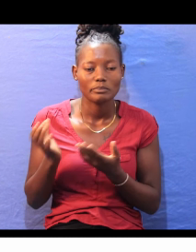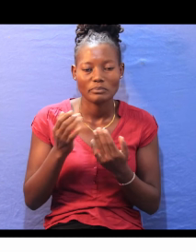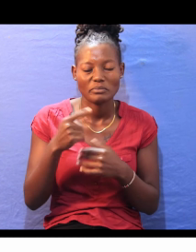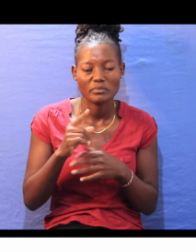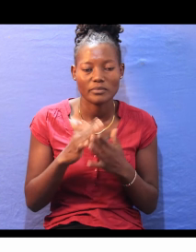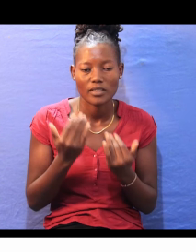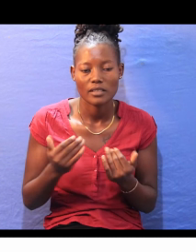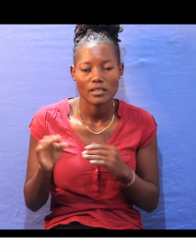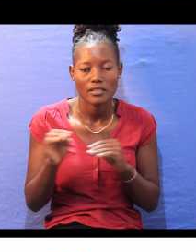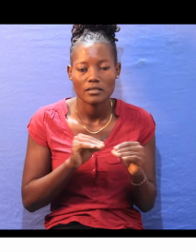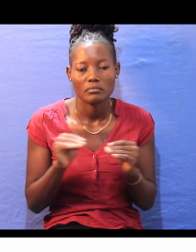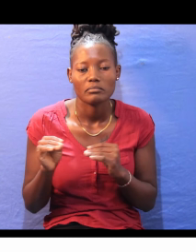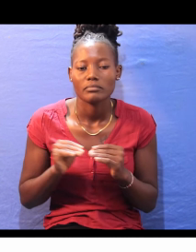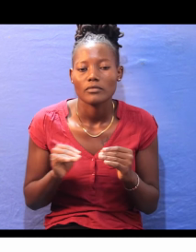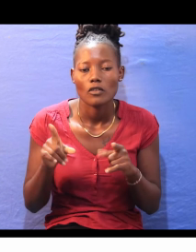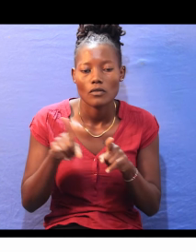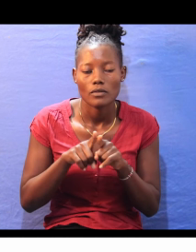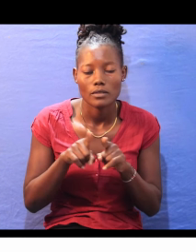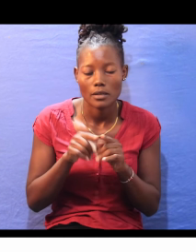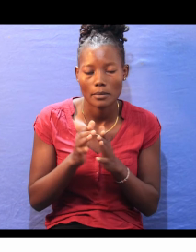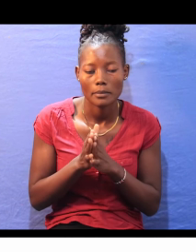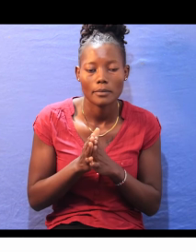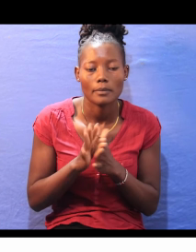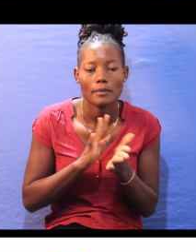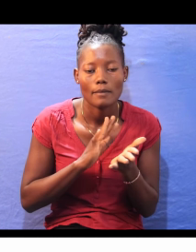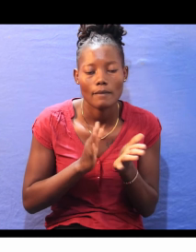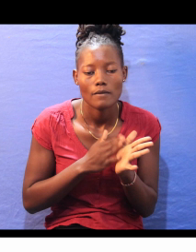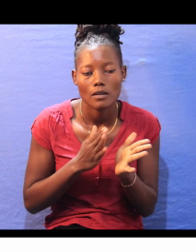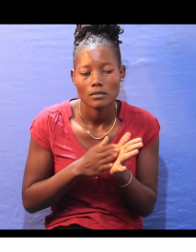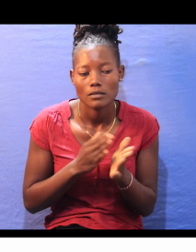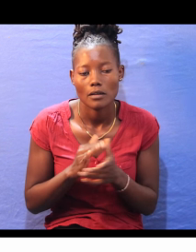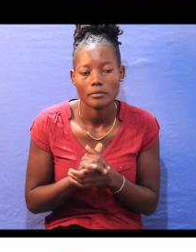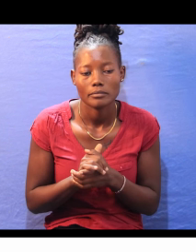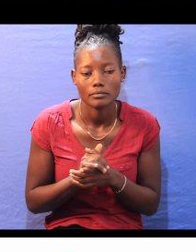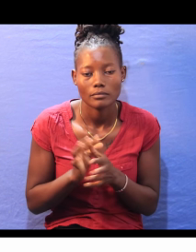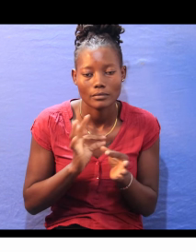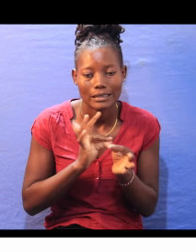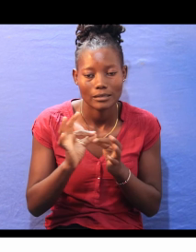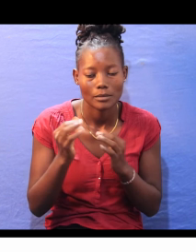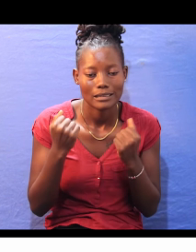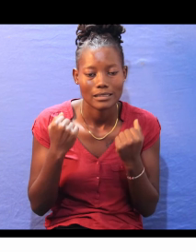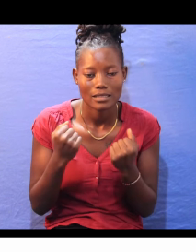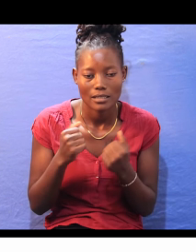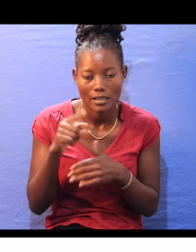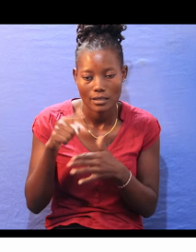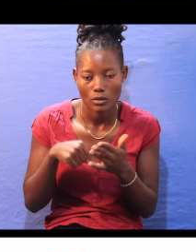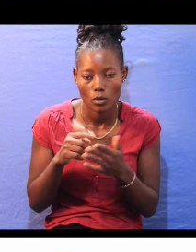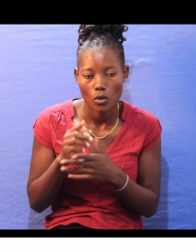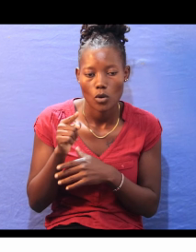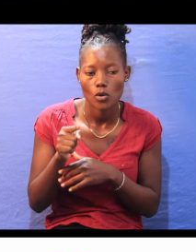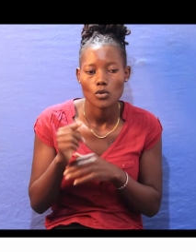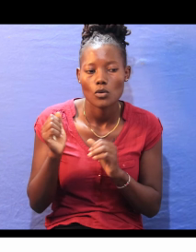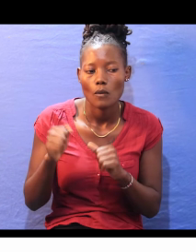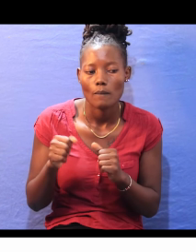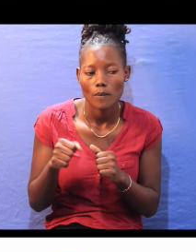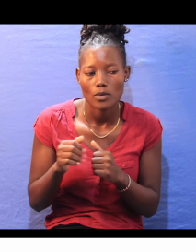heavier things, and move heavier things quickly. Speed strength is utilizing that